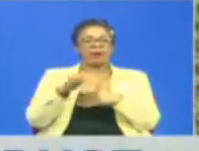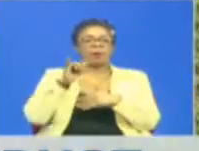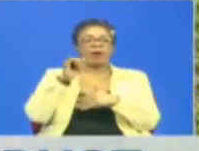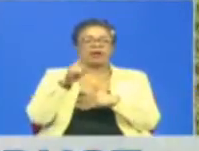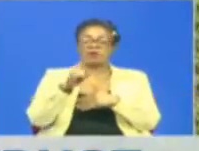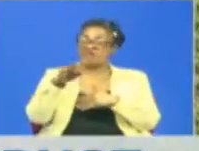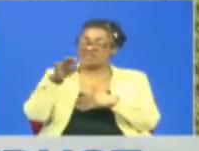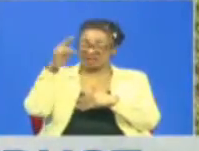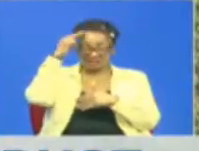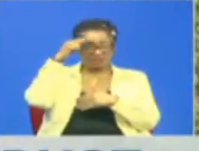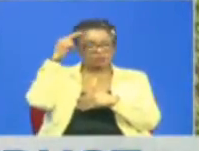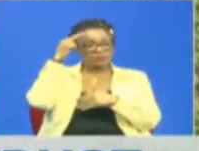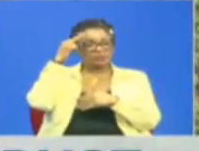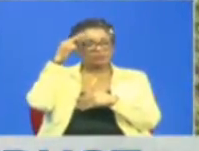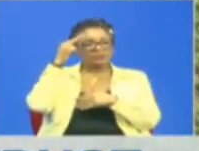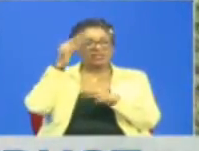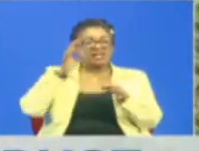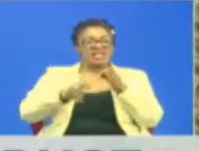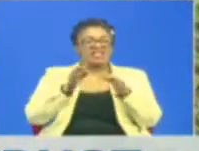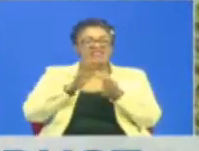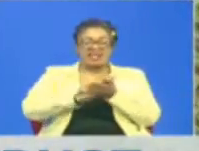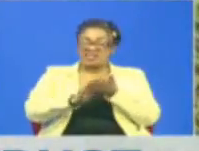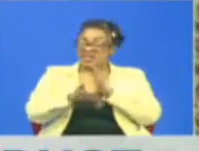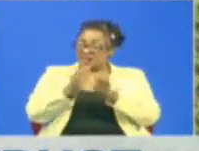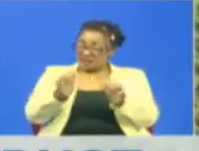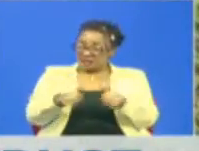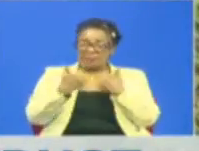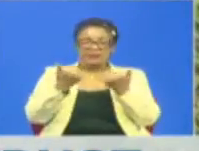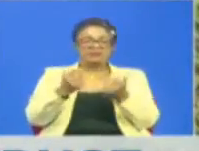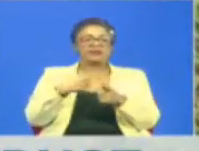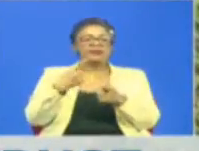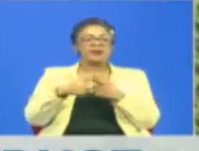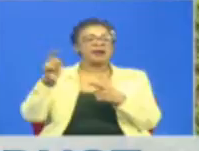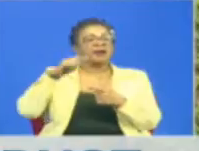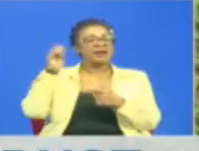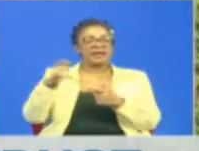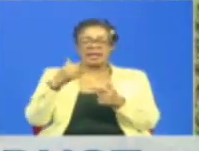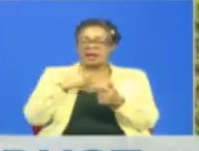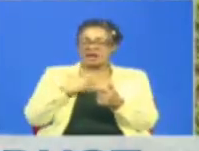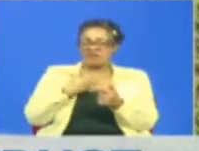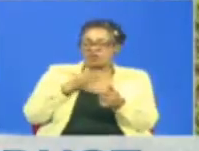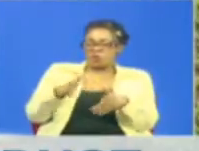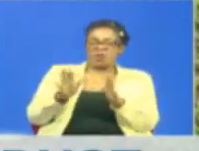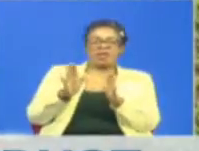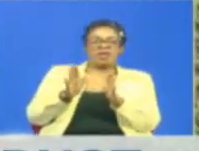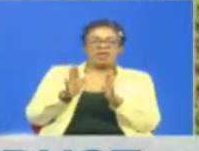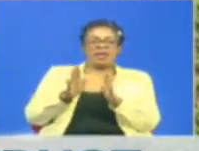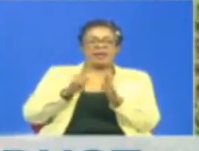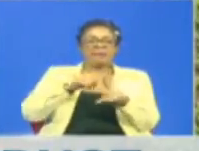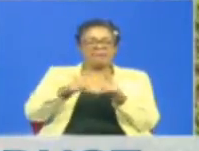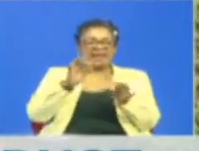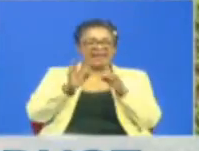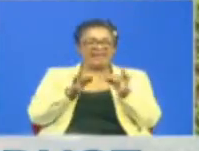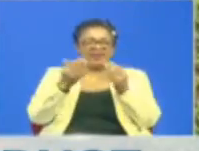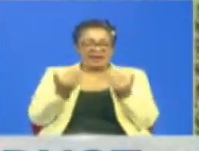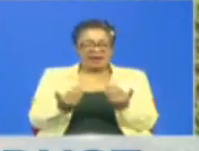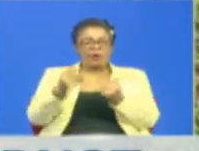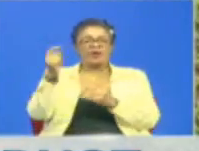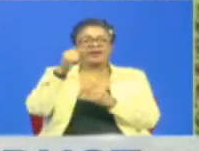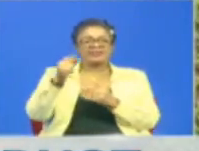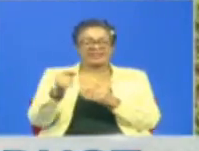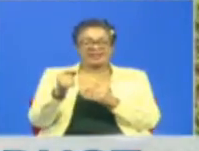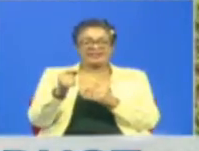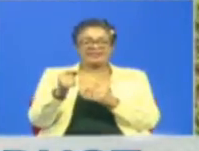cited. In diplomacy, nothing happens without a reason. So Kenya had its own reason, which now Tanzania, of course,